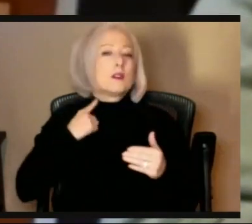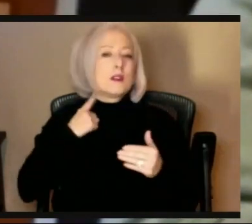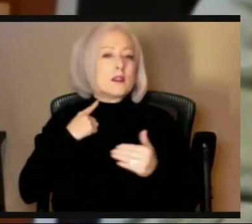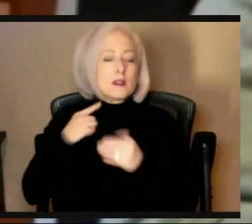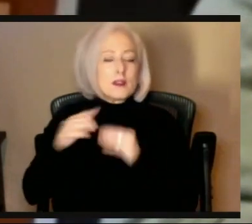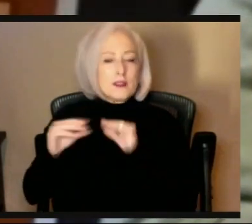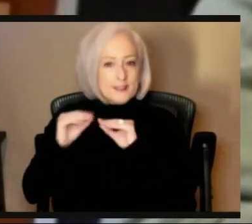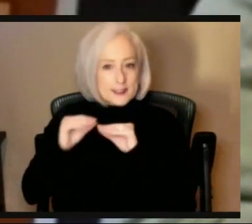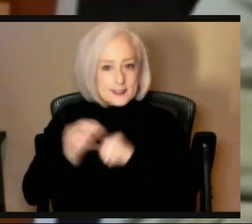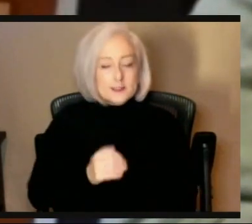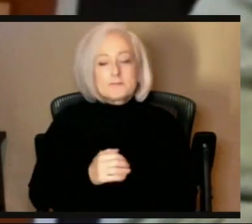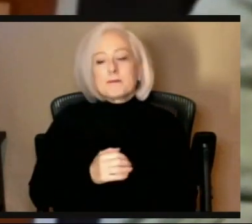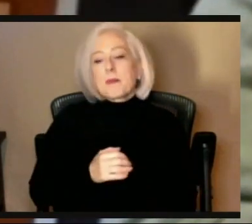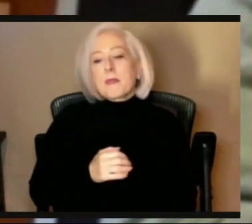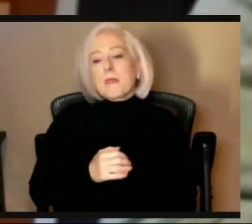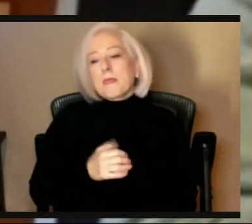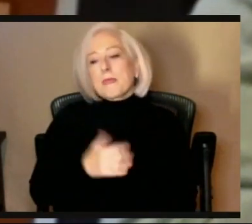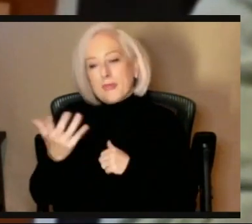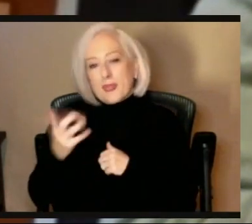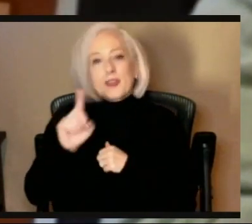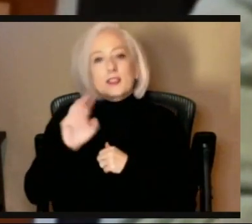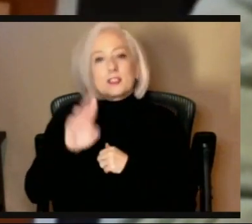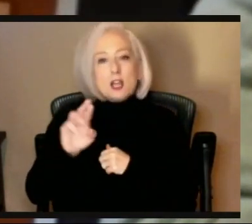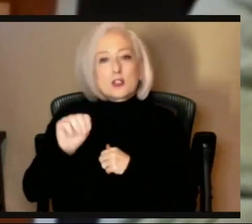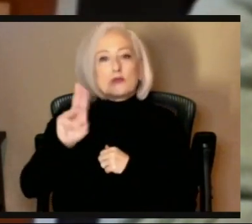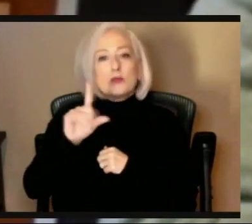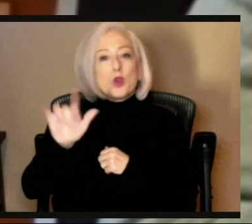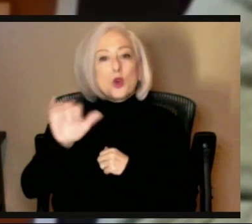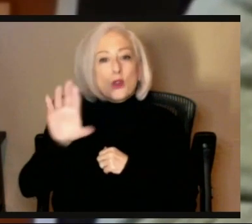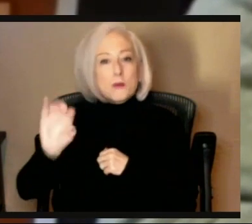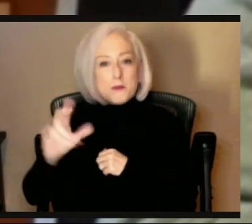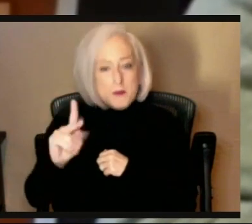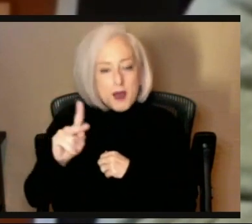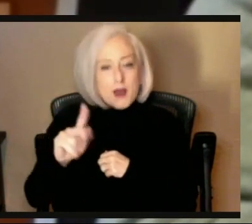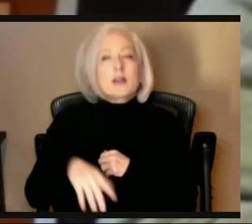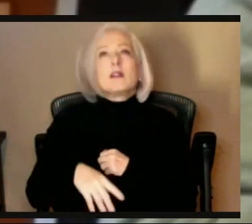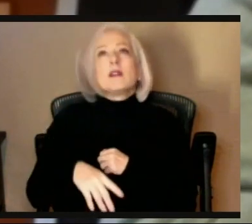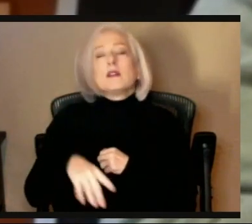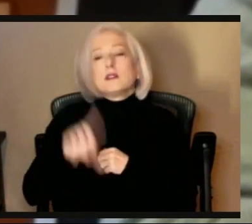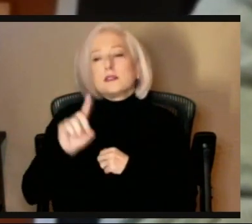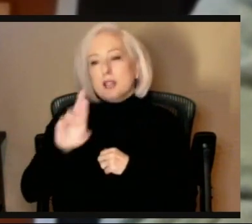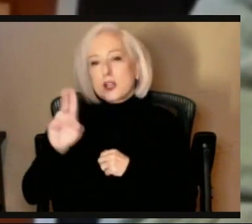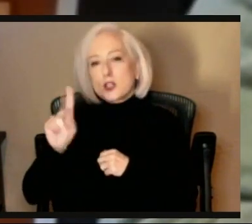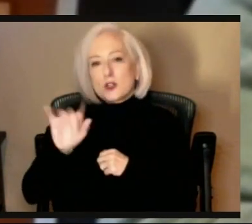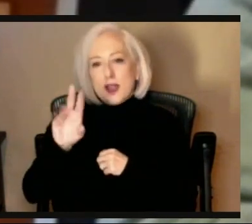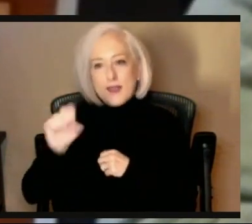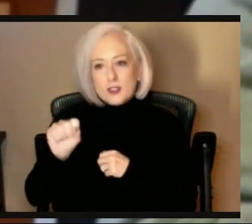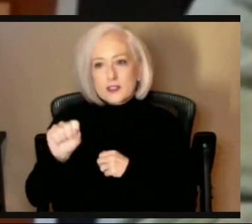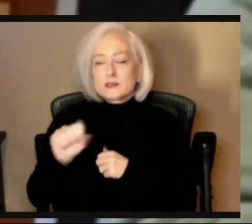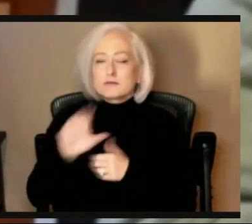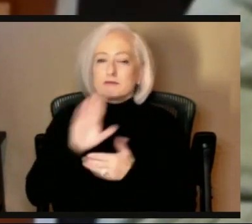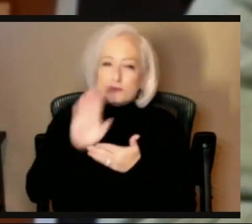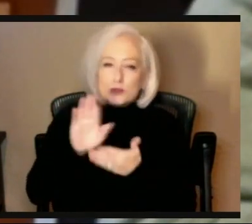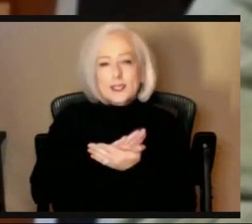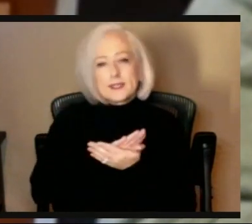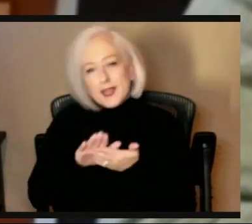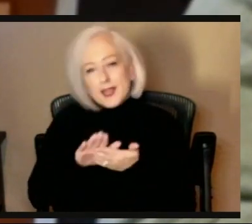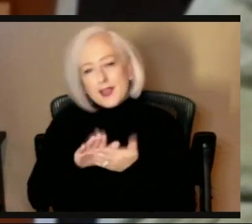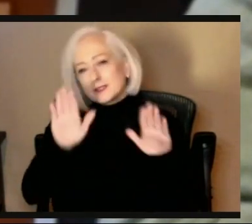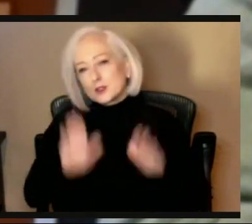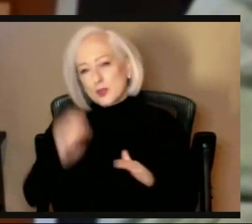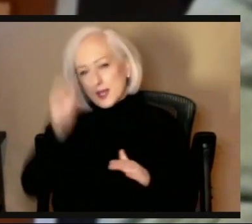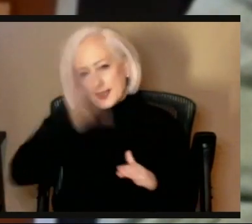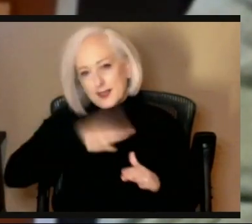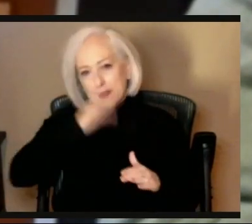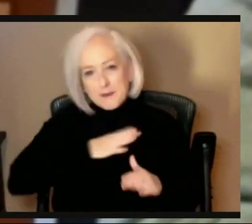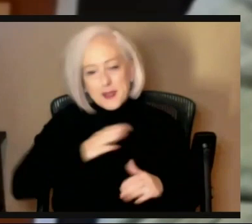And so Dr. Muehlbach and Dr. Cavers, most congenial guys in the world,